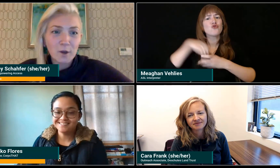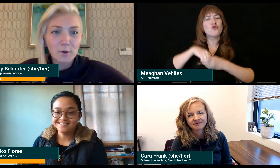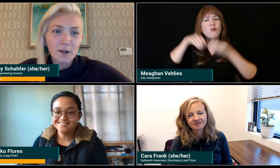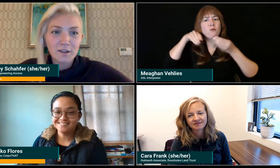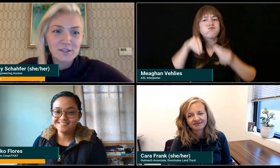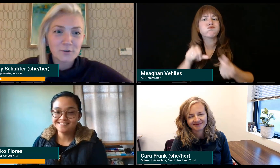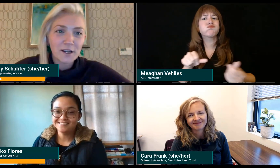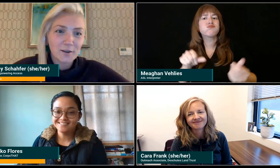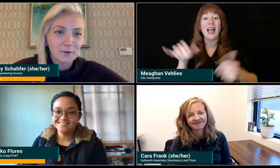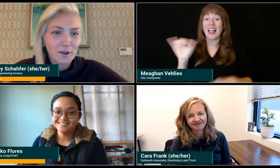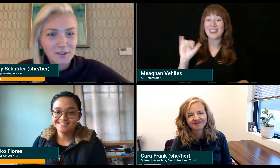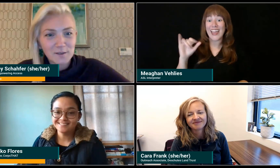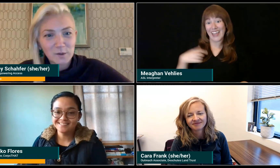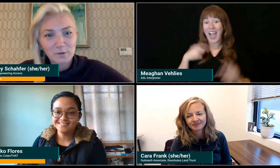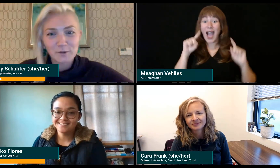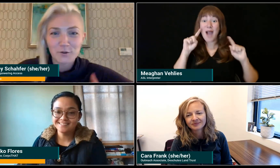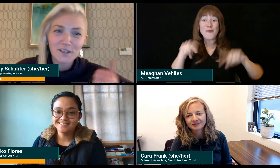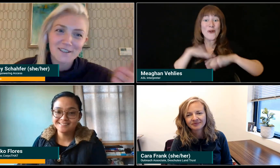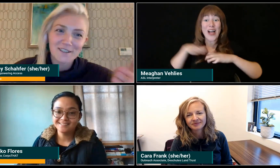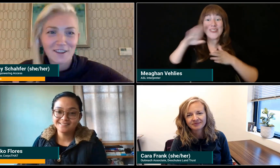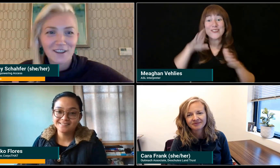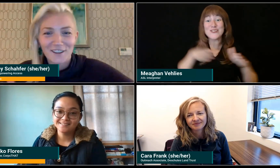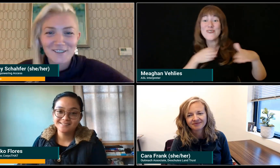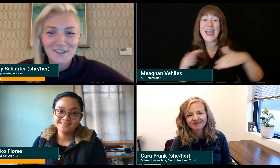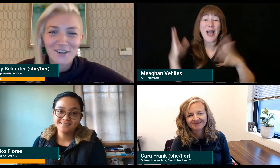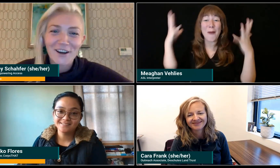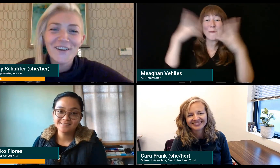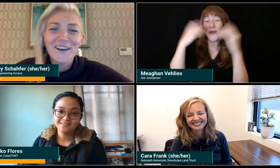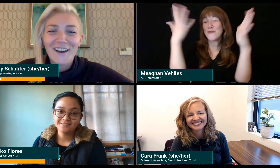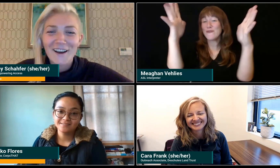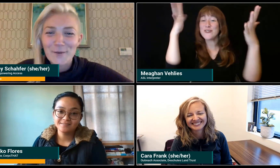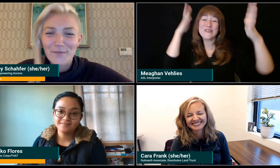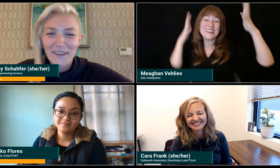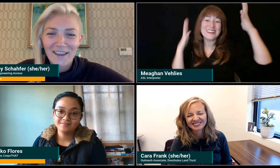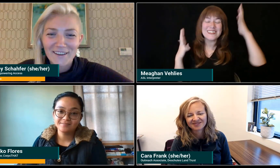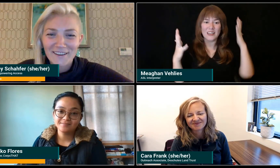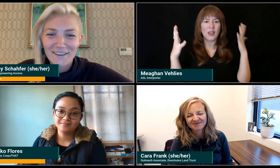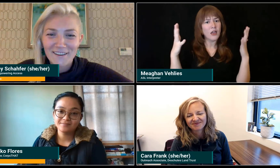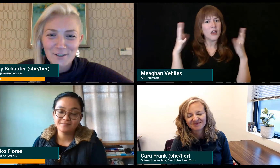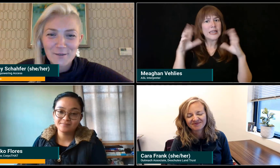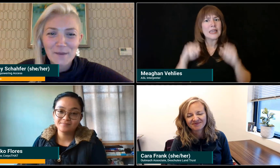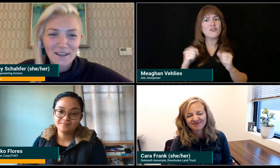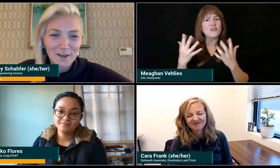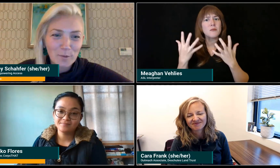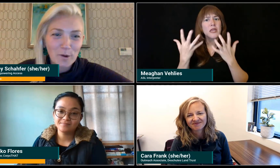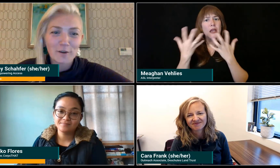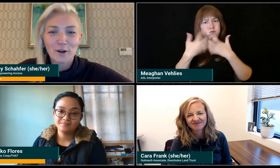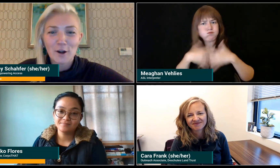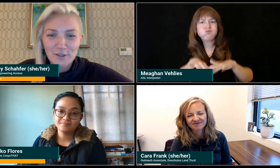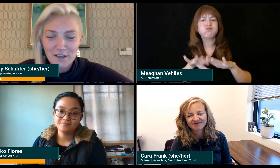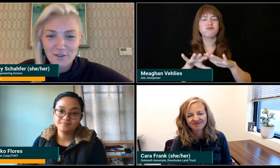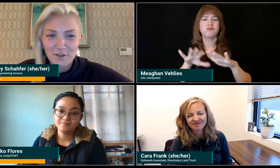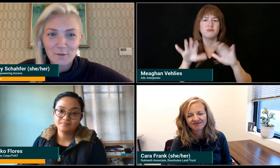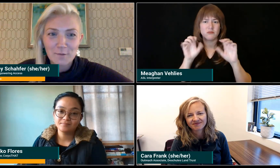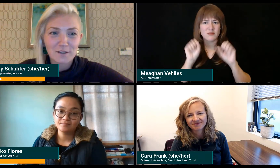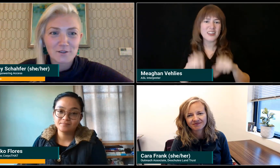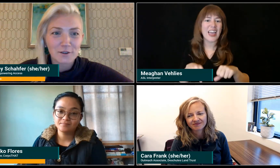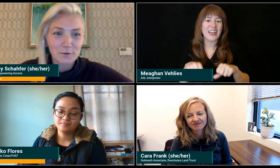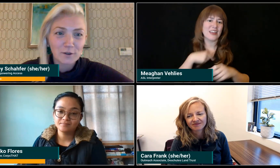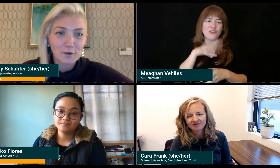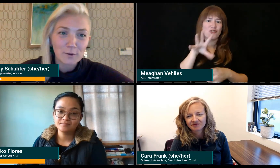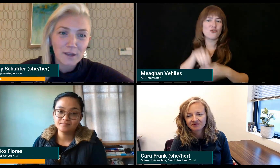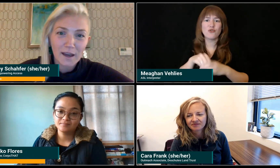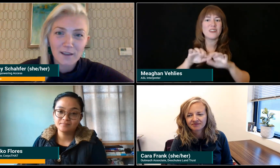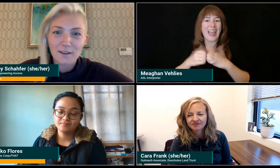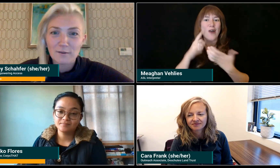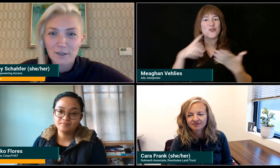like I'm going on this trail with all these beautiful trees and things, and just making it a part of our conversation and making sure